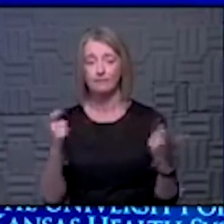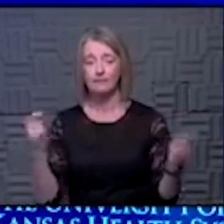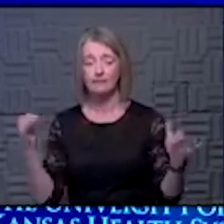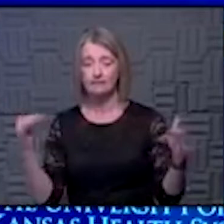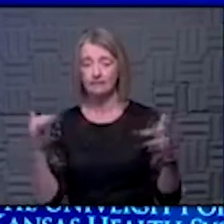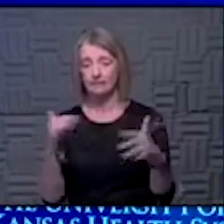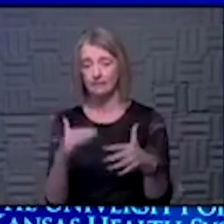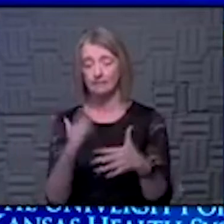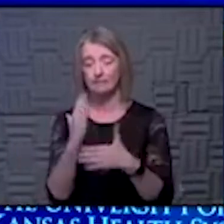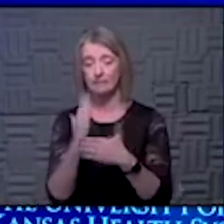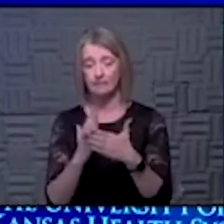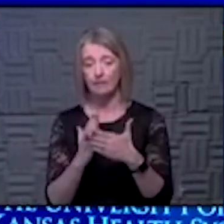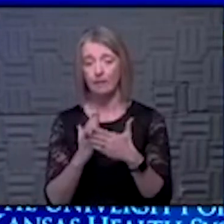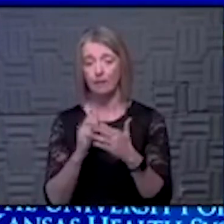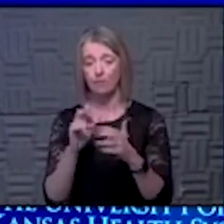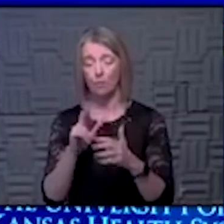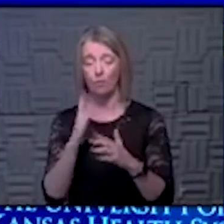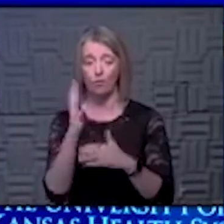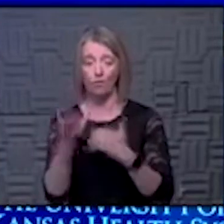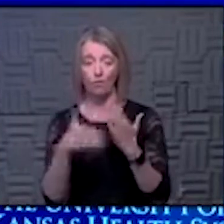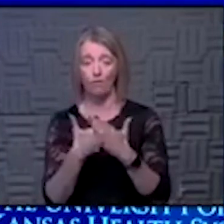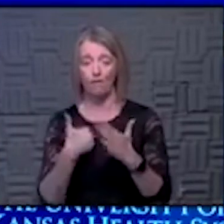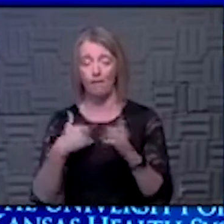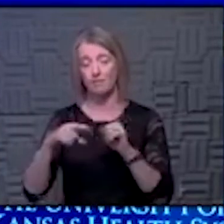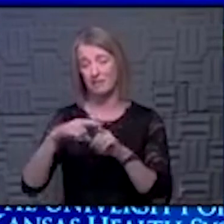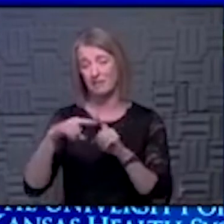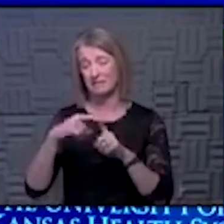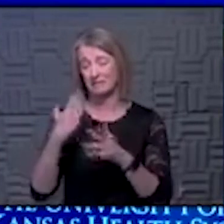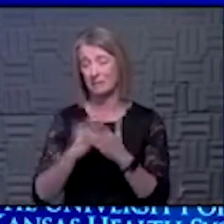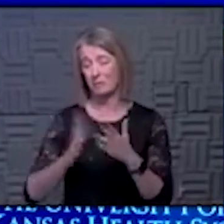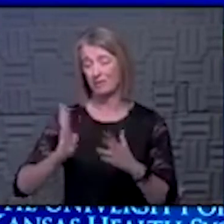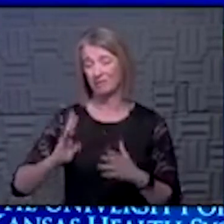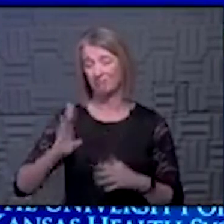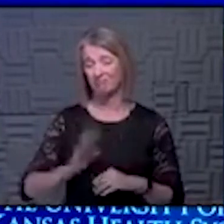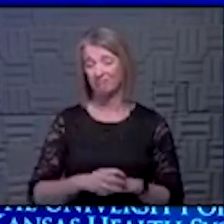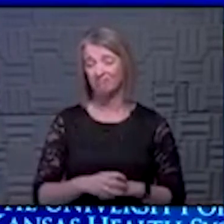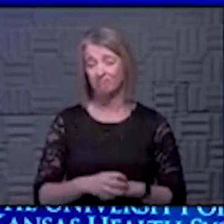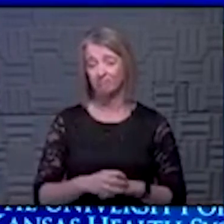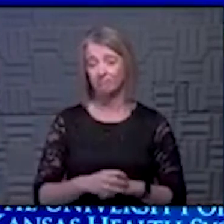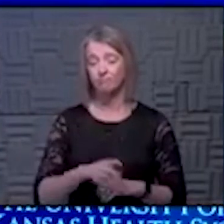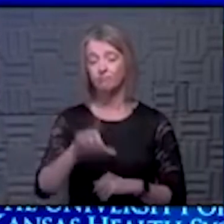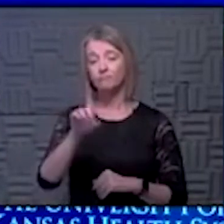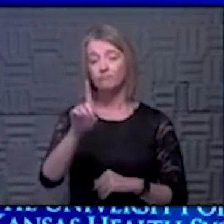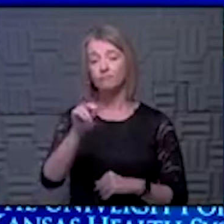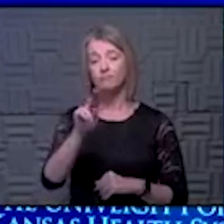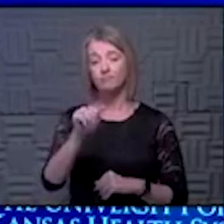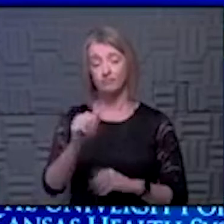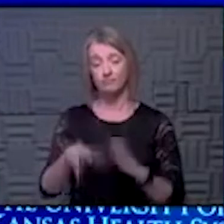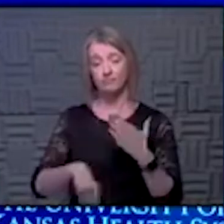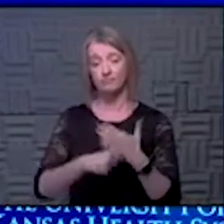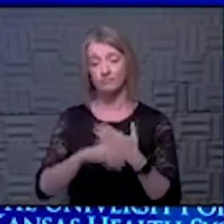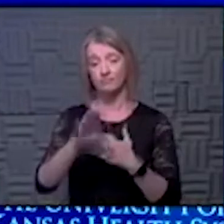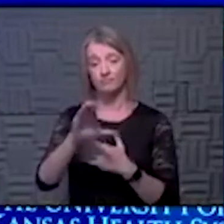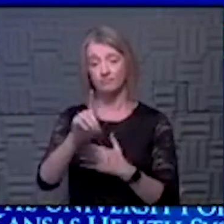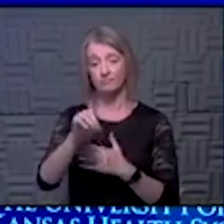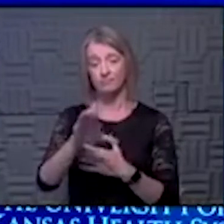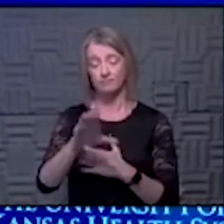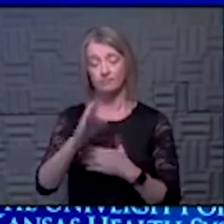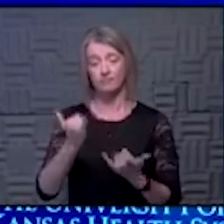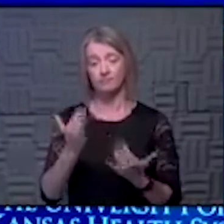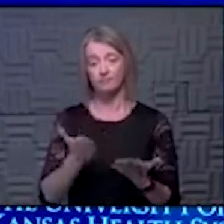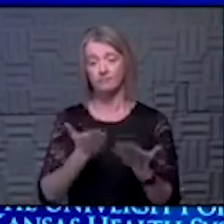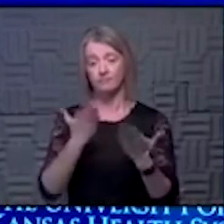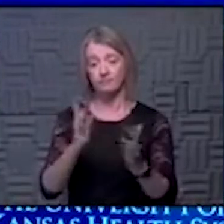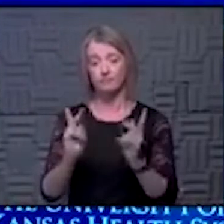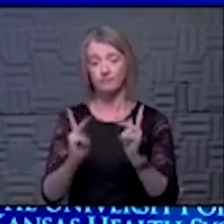simply because some or all have tested positive at some point in the past. Donna adds that the CDC is now